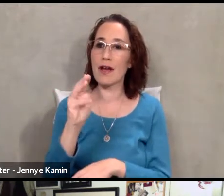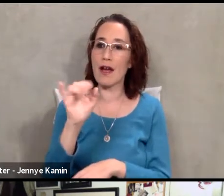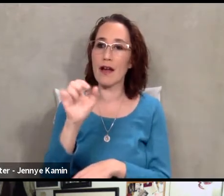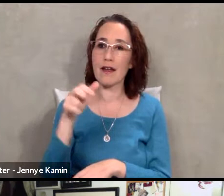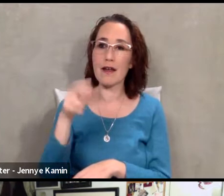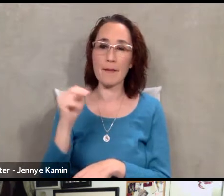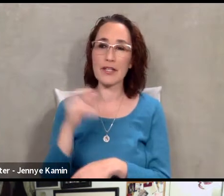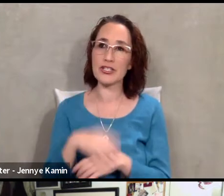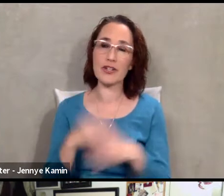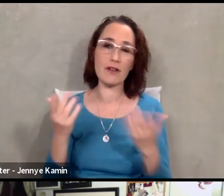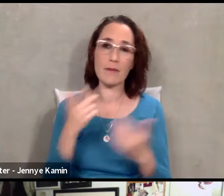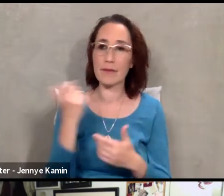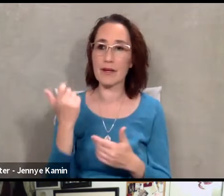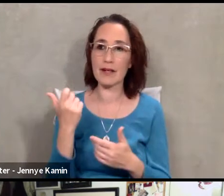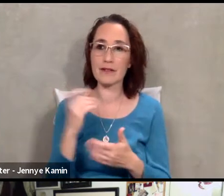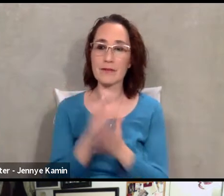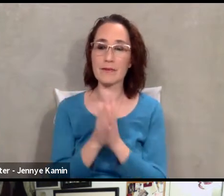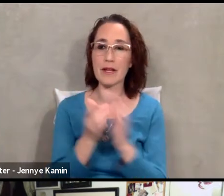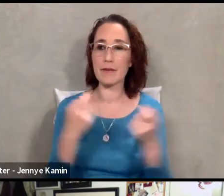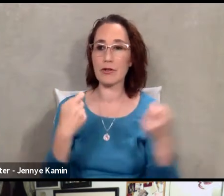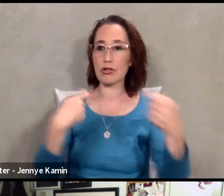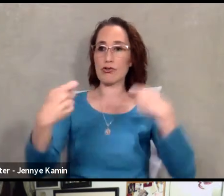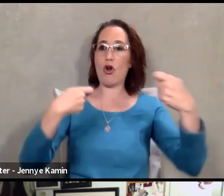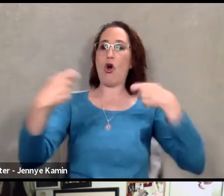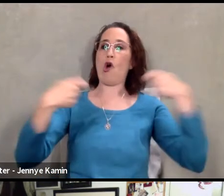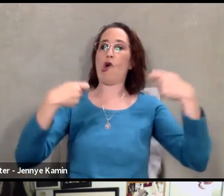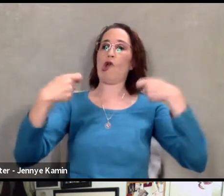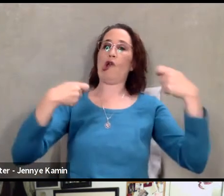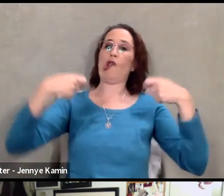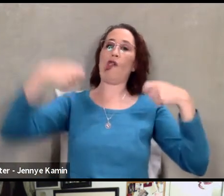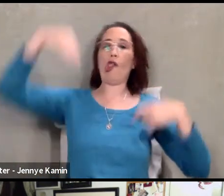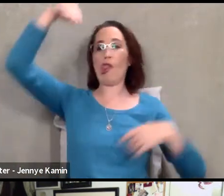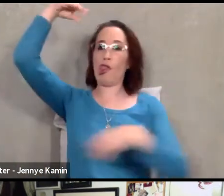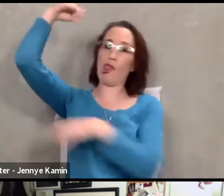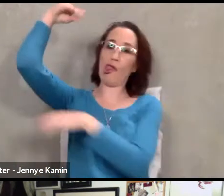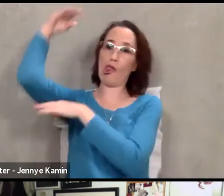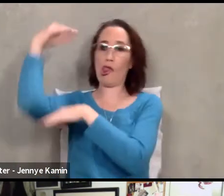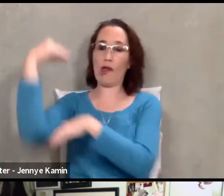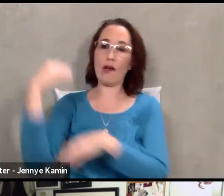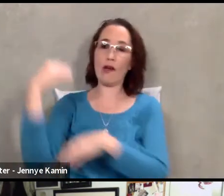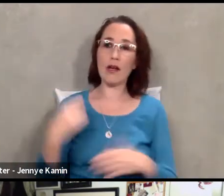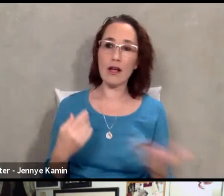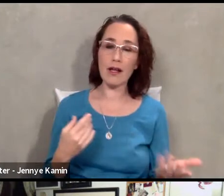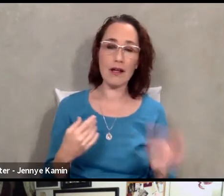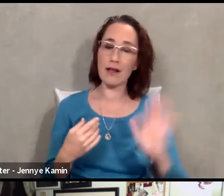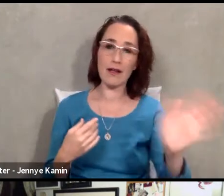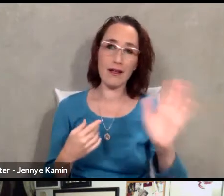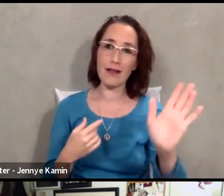just turn into this, like, I want this and I want this. And I don't get me started. I